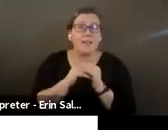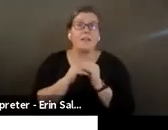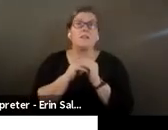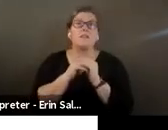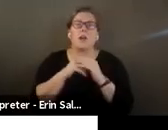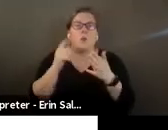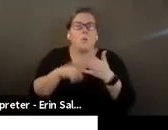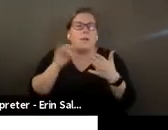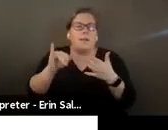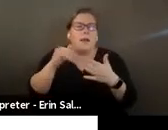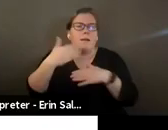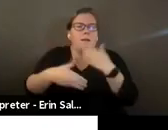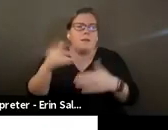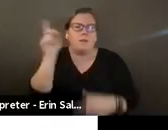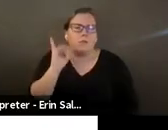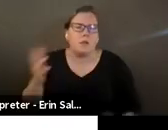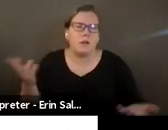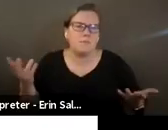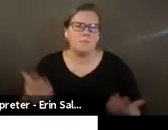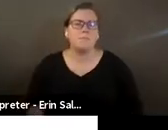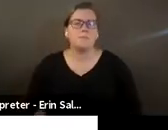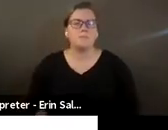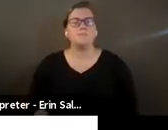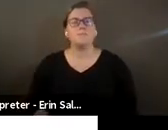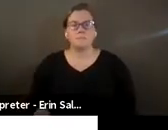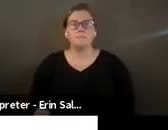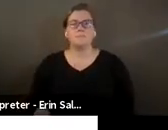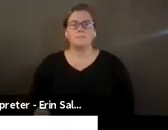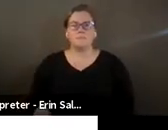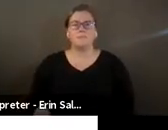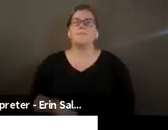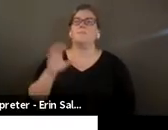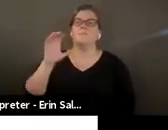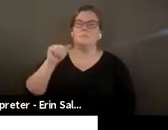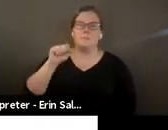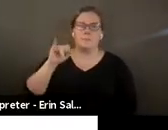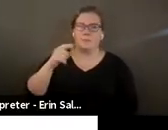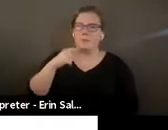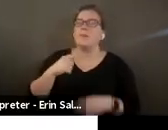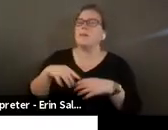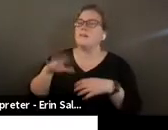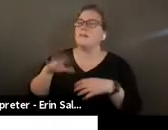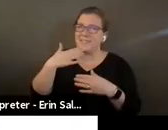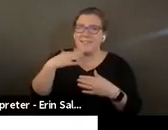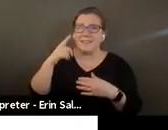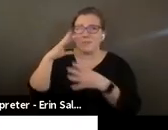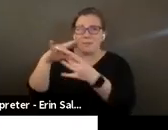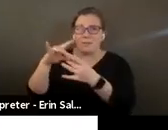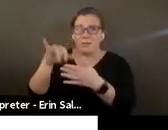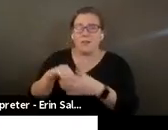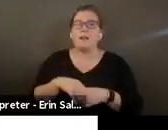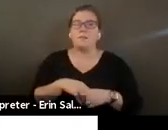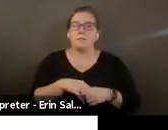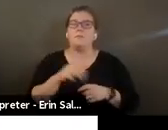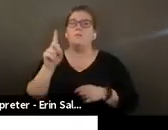does that process look like? Yeah, so thank you for mentioning that. We did do a webinar.